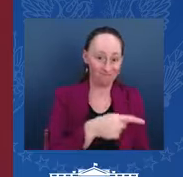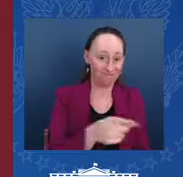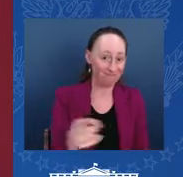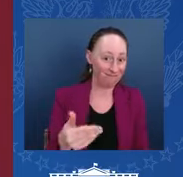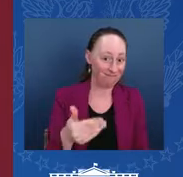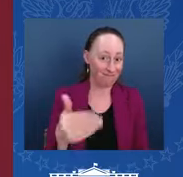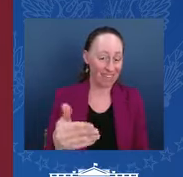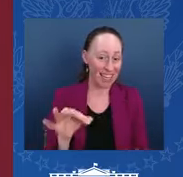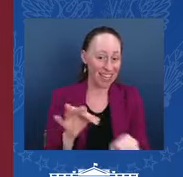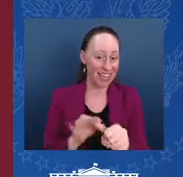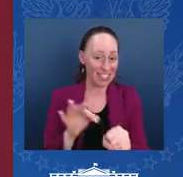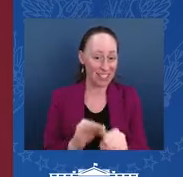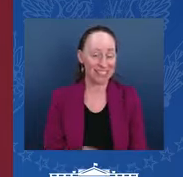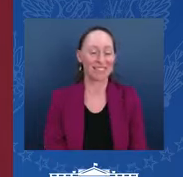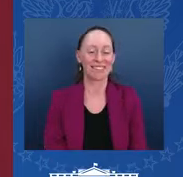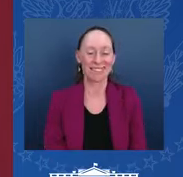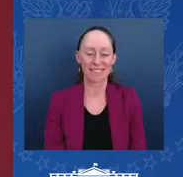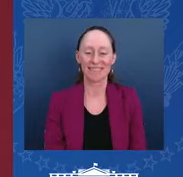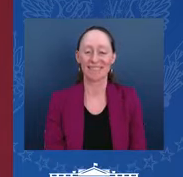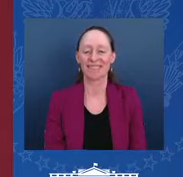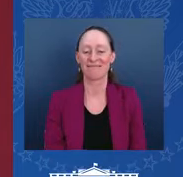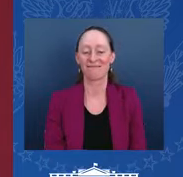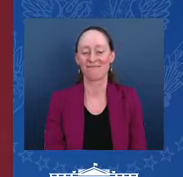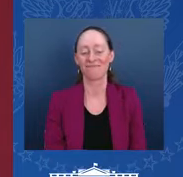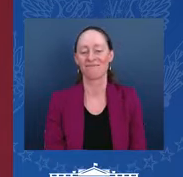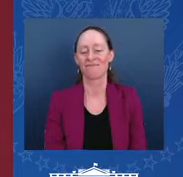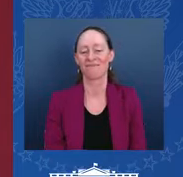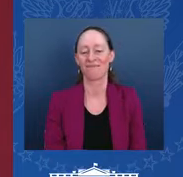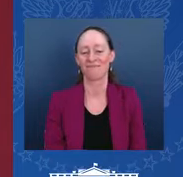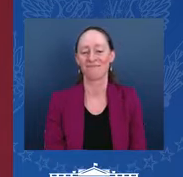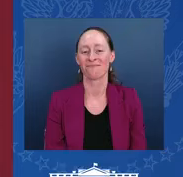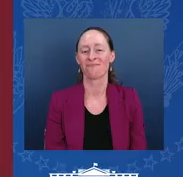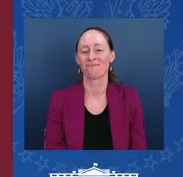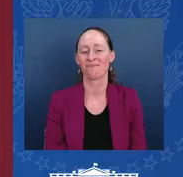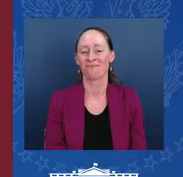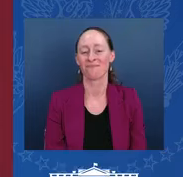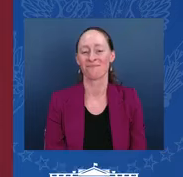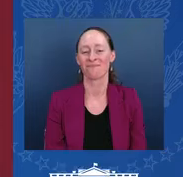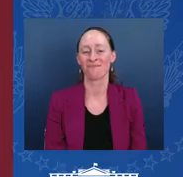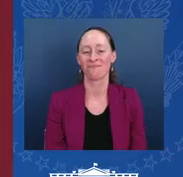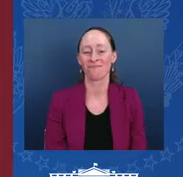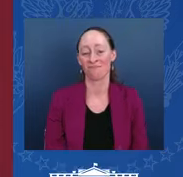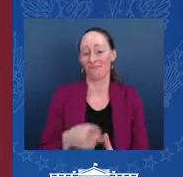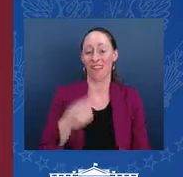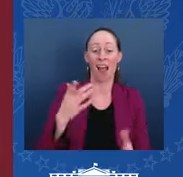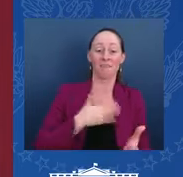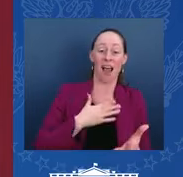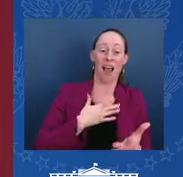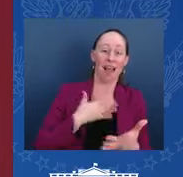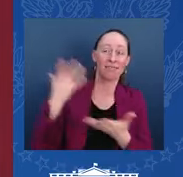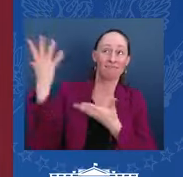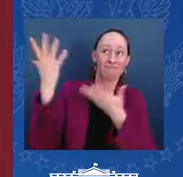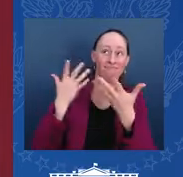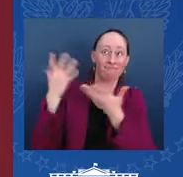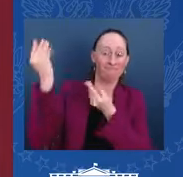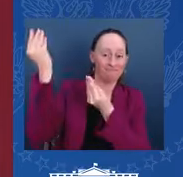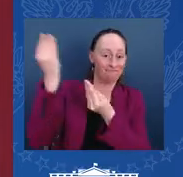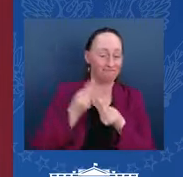As a friend of mine would say, from my lips to God's ears on that one. But look, you've got great candidates. You got great